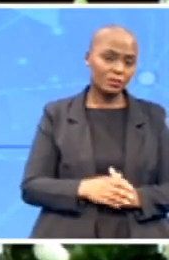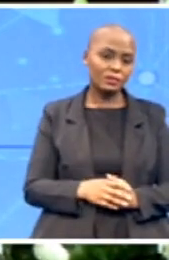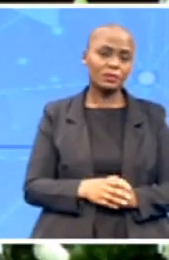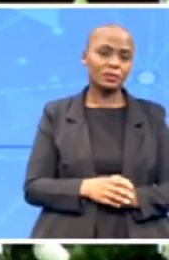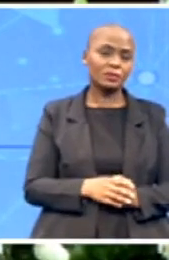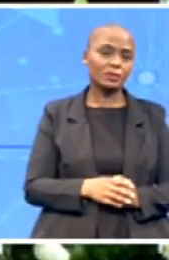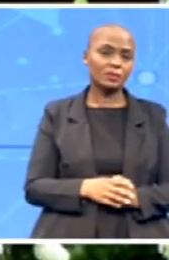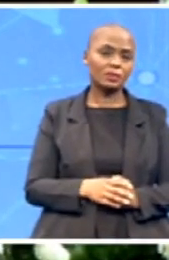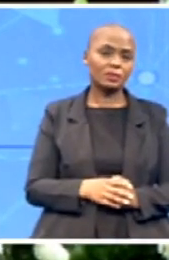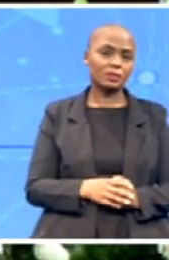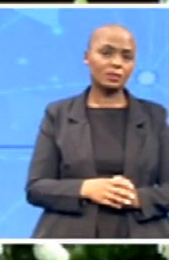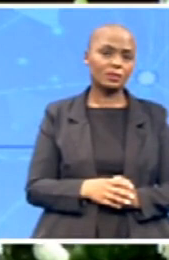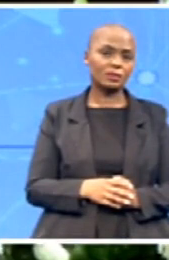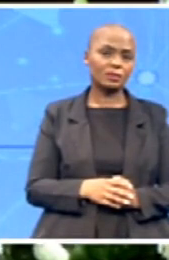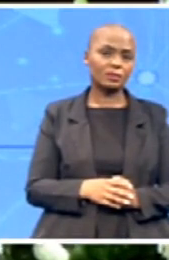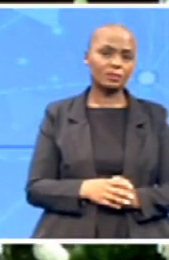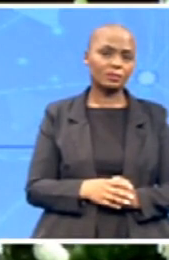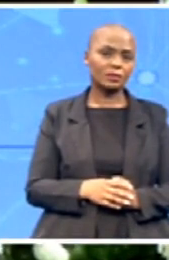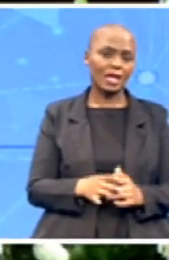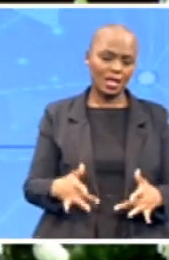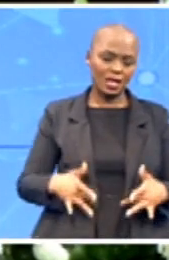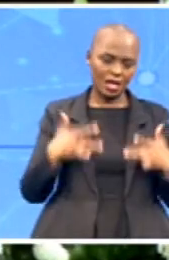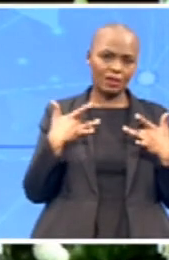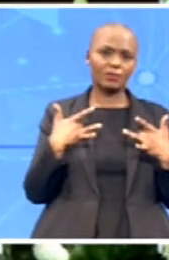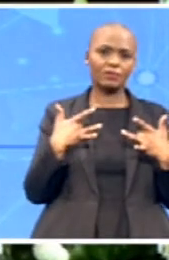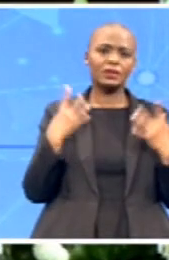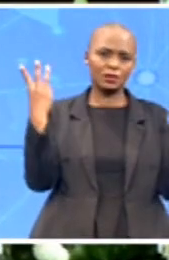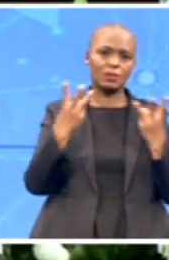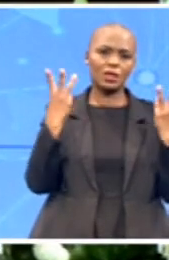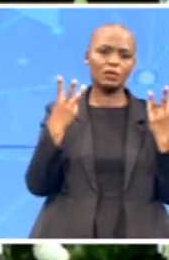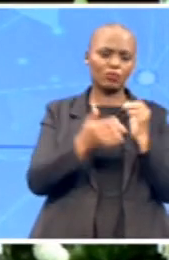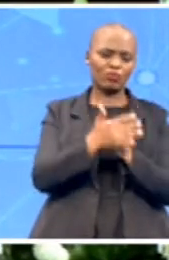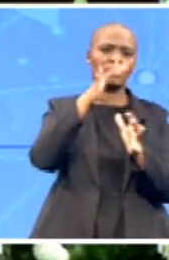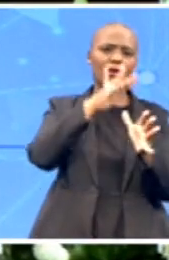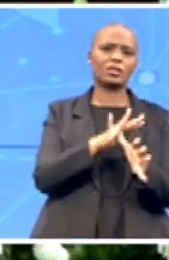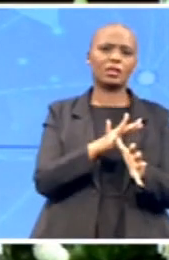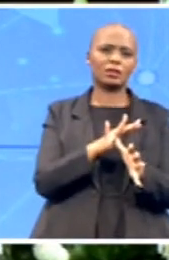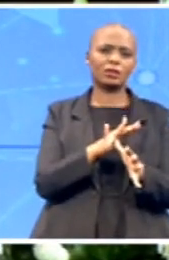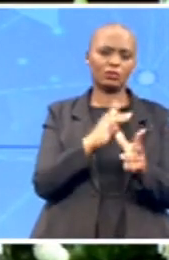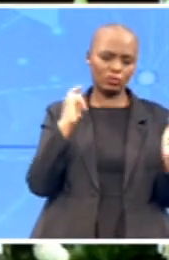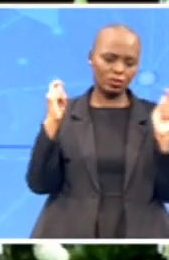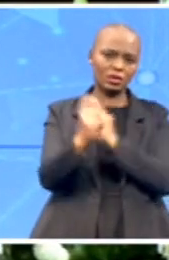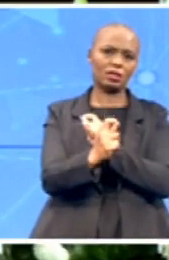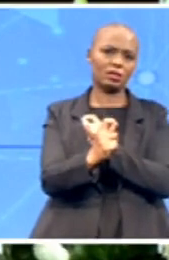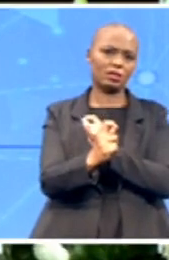changing people's life your hobby. Then it's going to be very difficult for the people to destroy you.